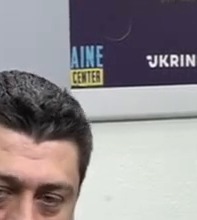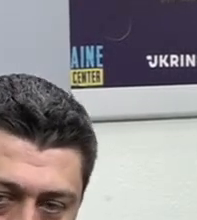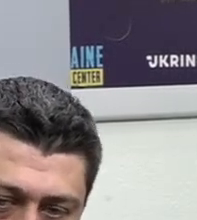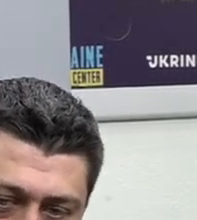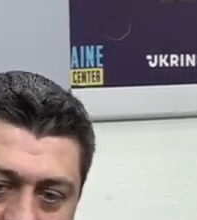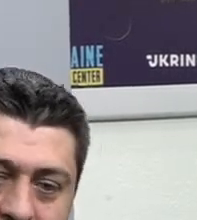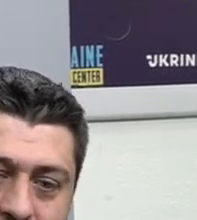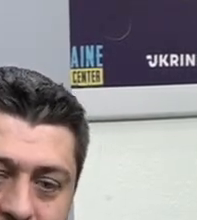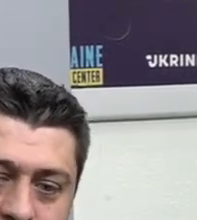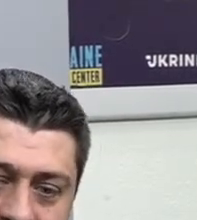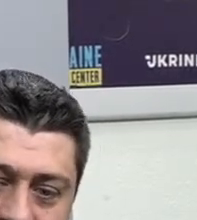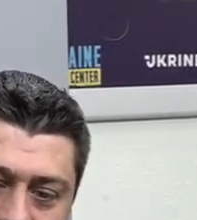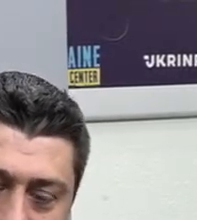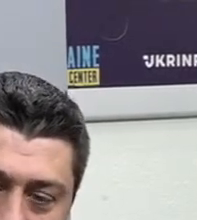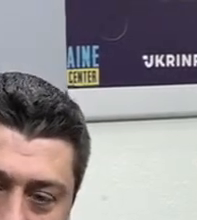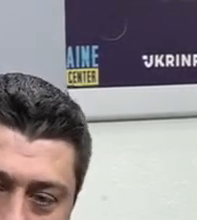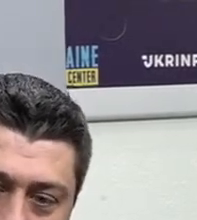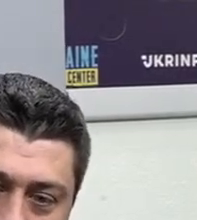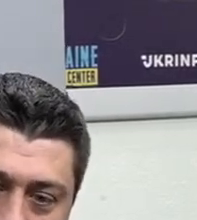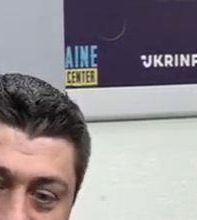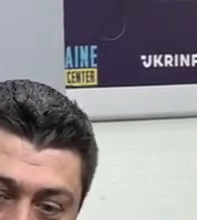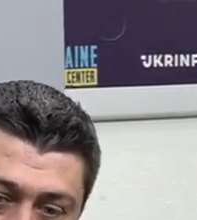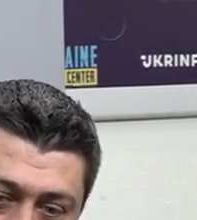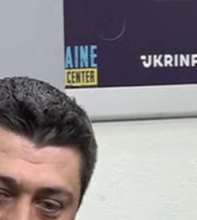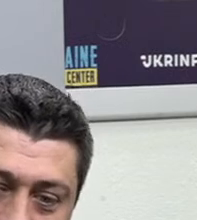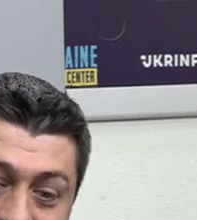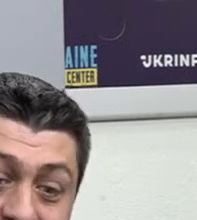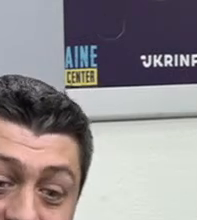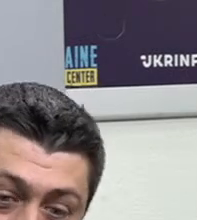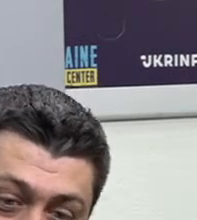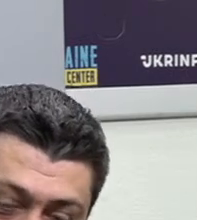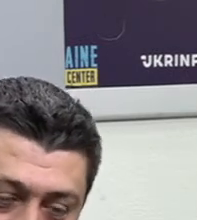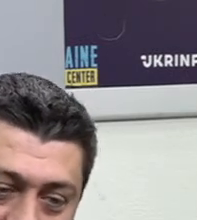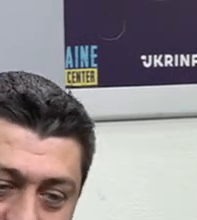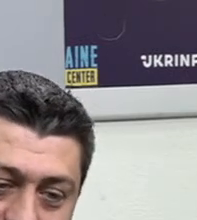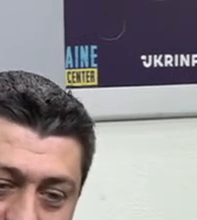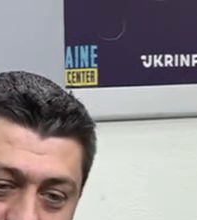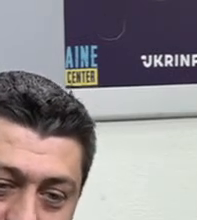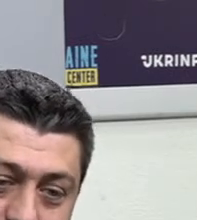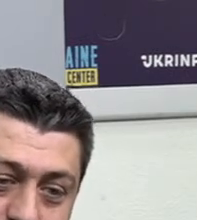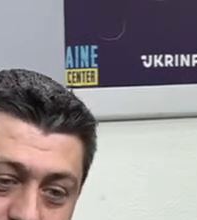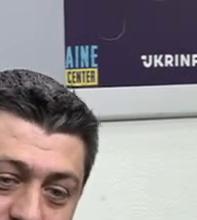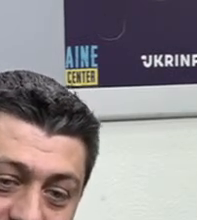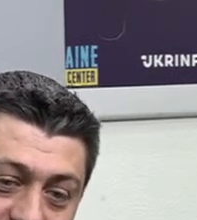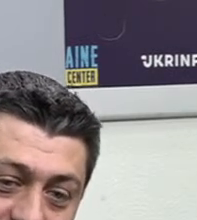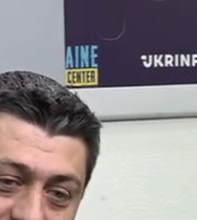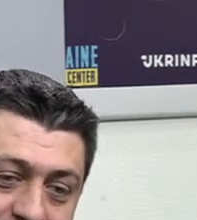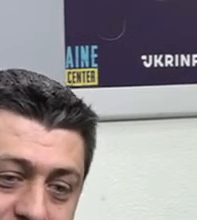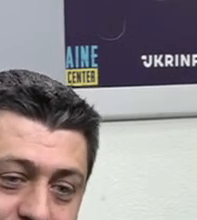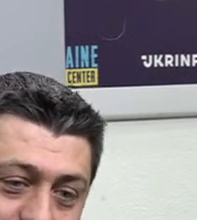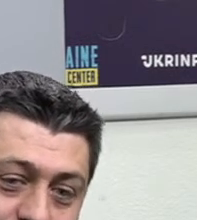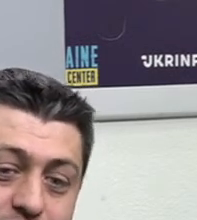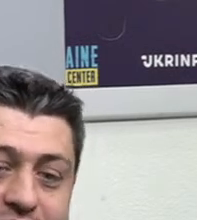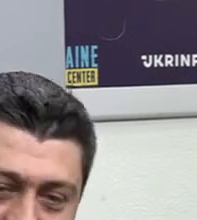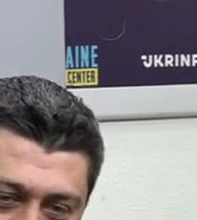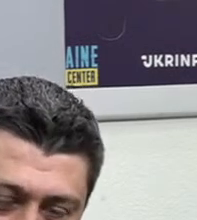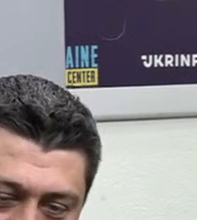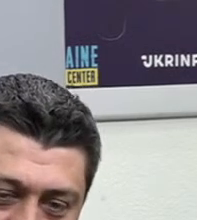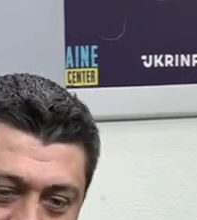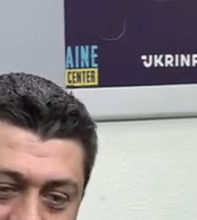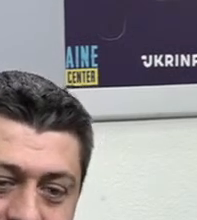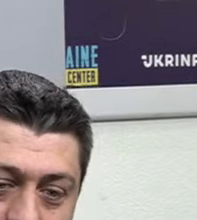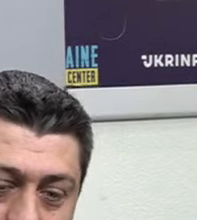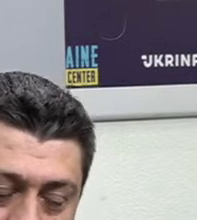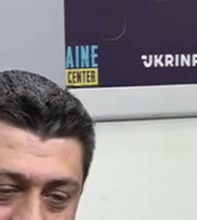this. When we discuss the terminology, that we discuss the narratives that we hear from the